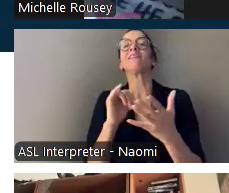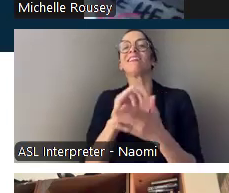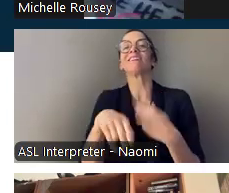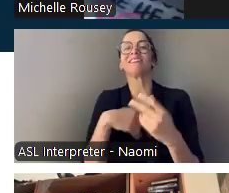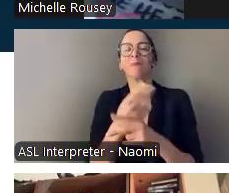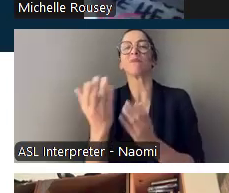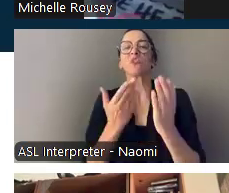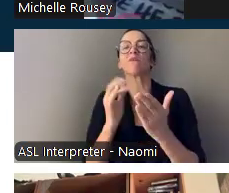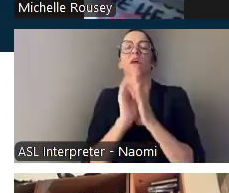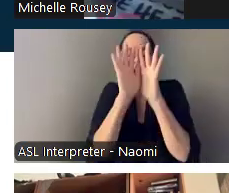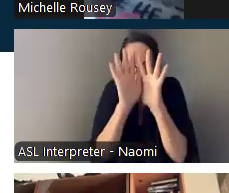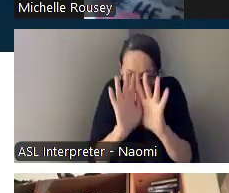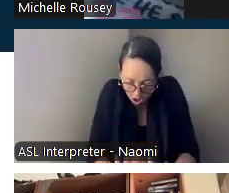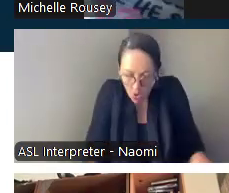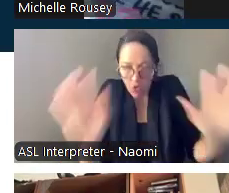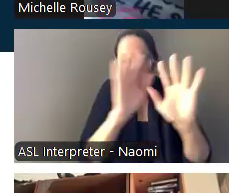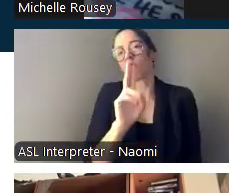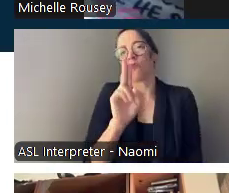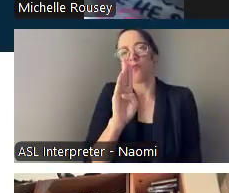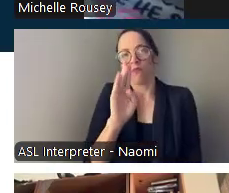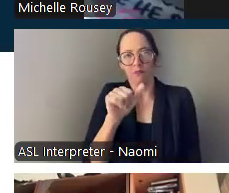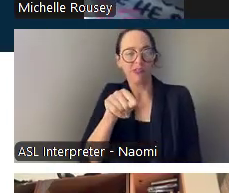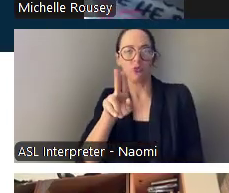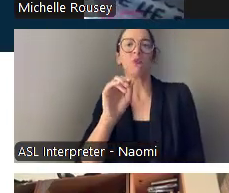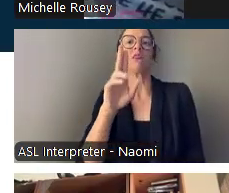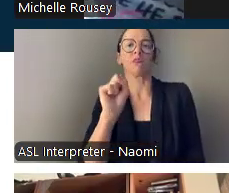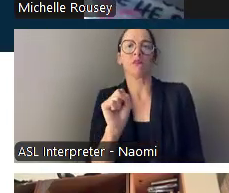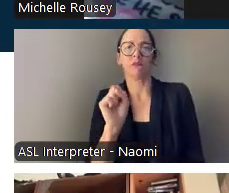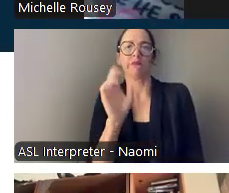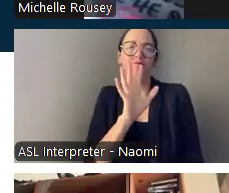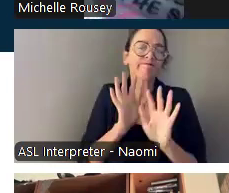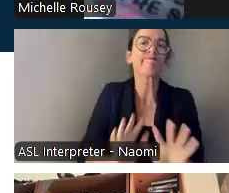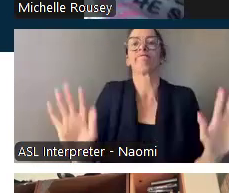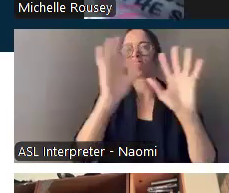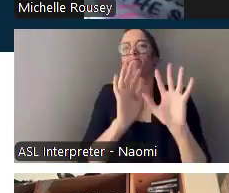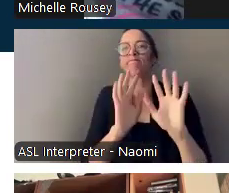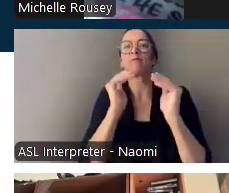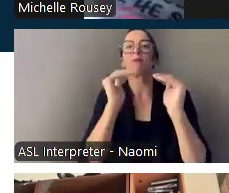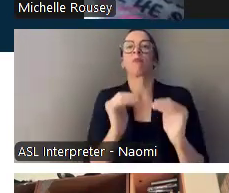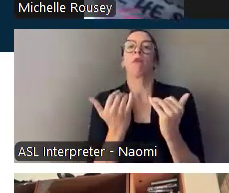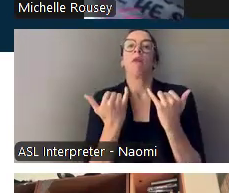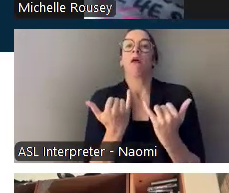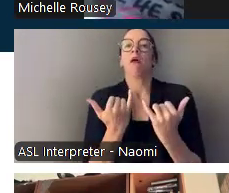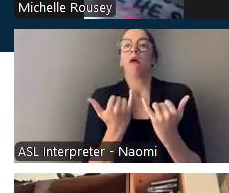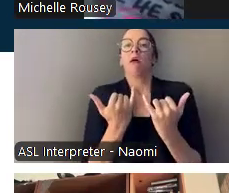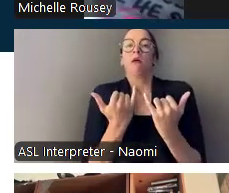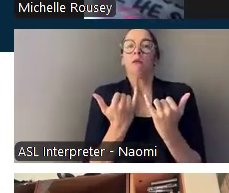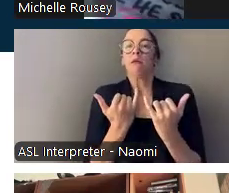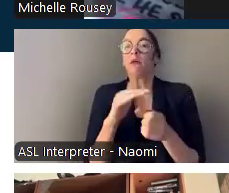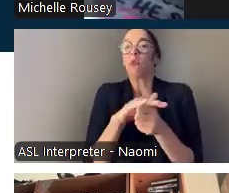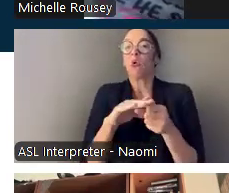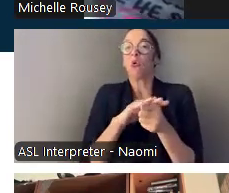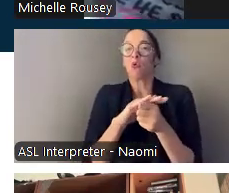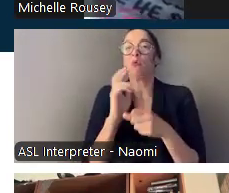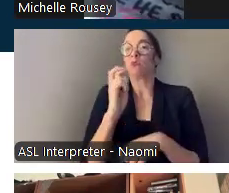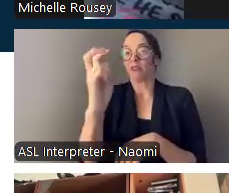Recommendation 2, regional, sub-regional policies. Local transit agencies support open